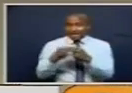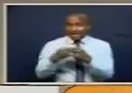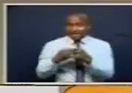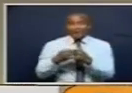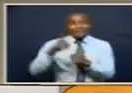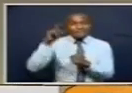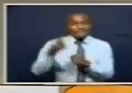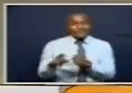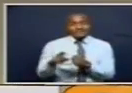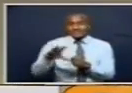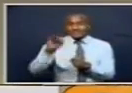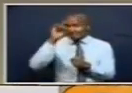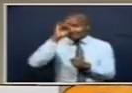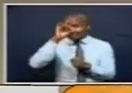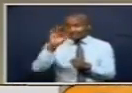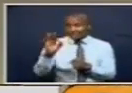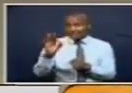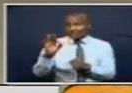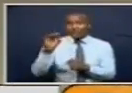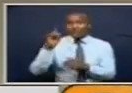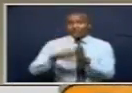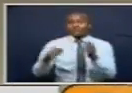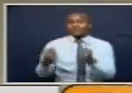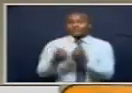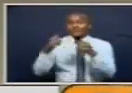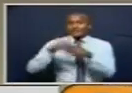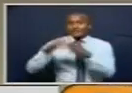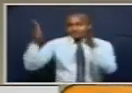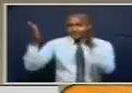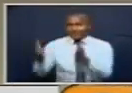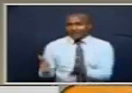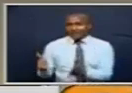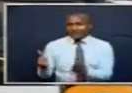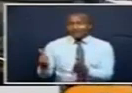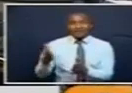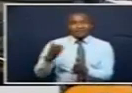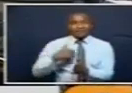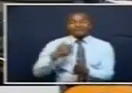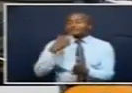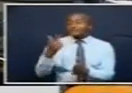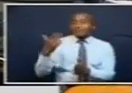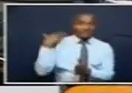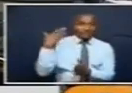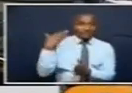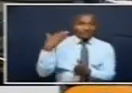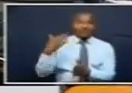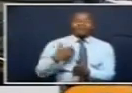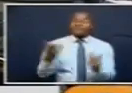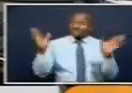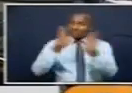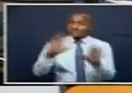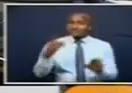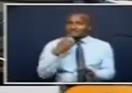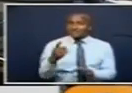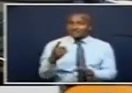take seriously what is going on in Rift Valley. I have said before on this bench. Let me just finish by saying, because